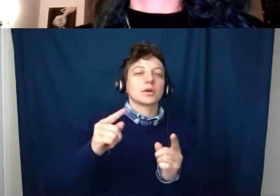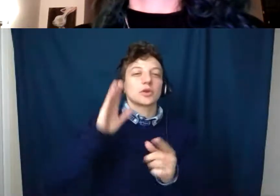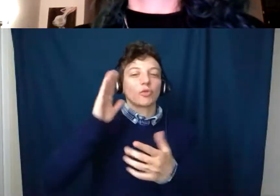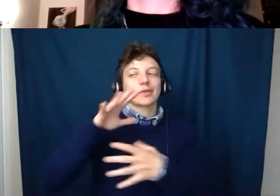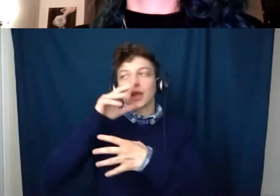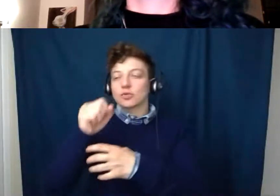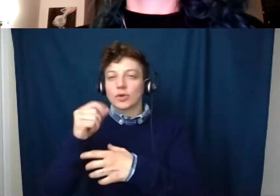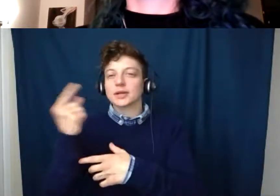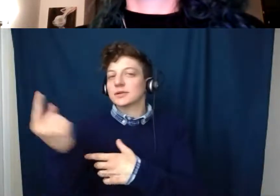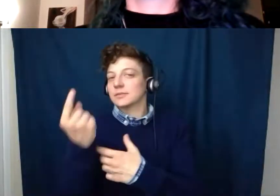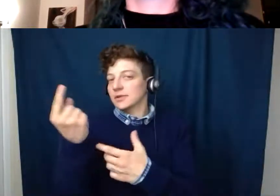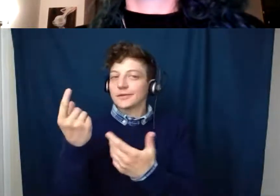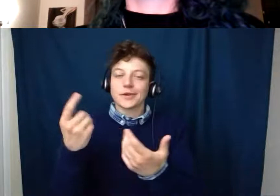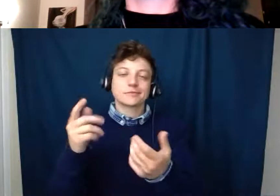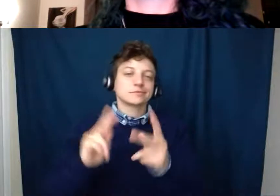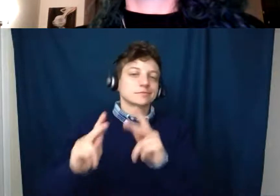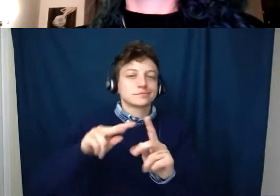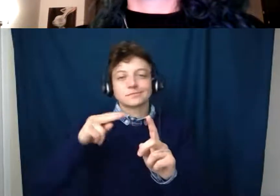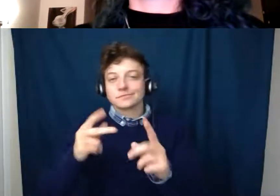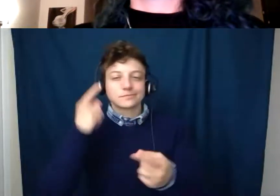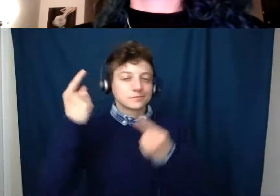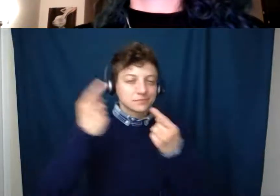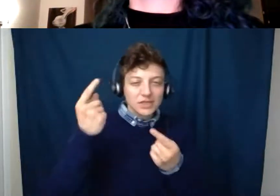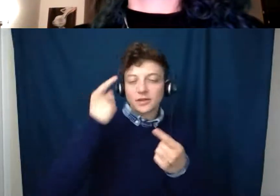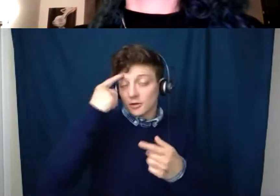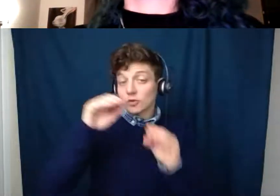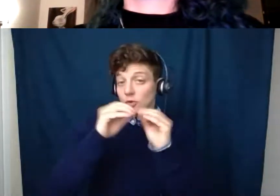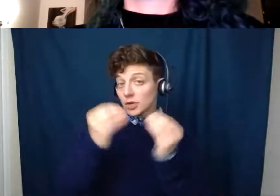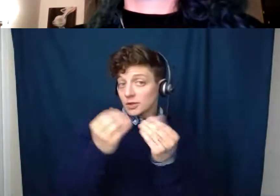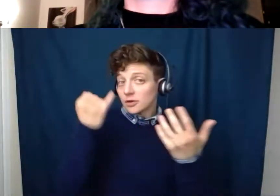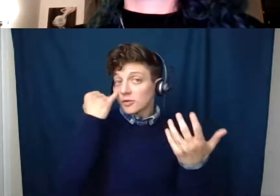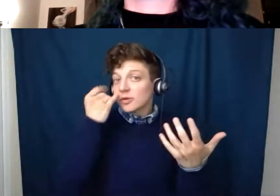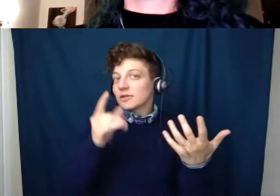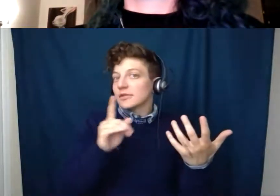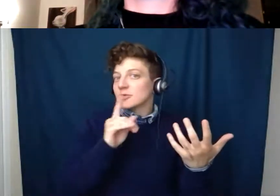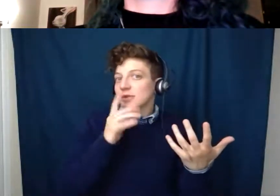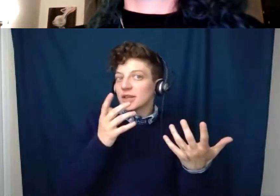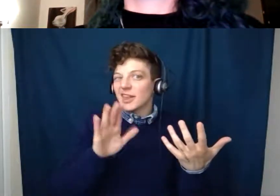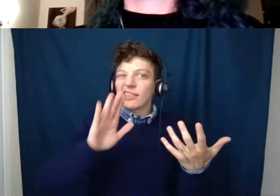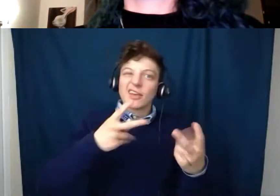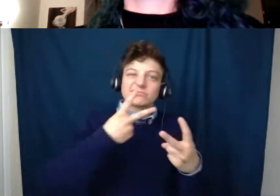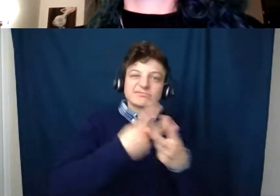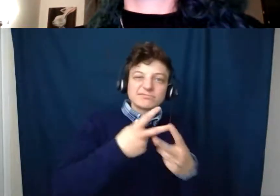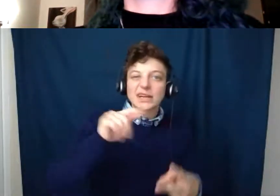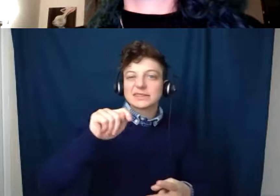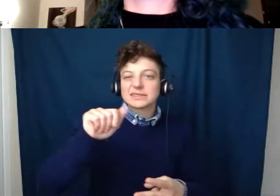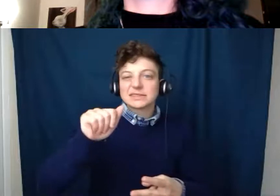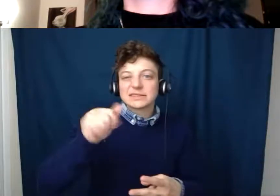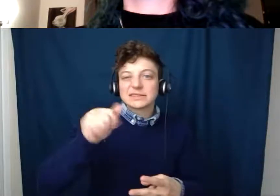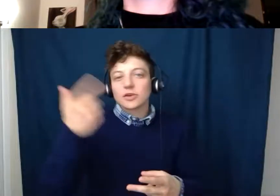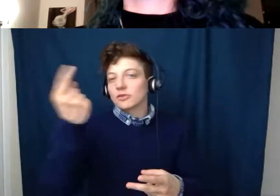of thinking in organization. So if that's in an organization's kind of like tagline that would be